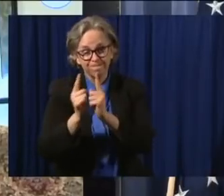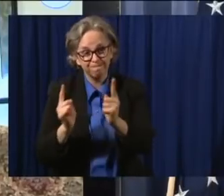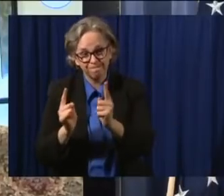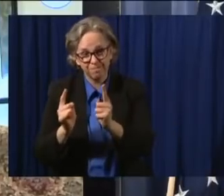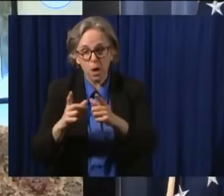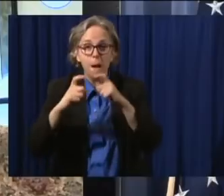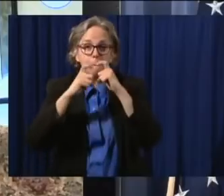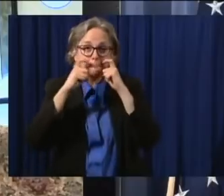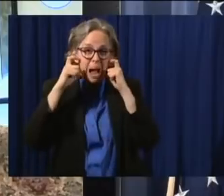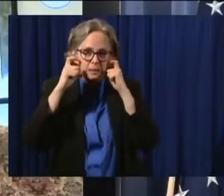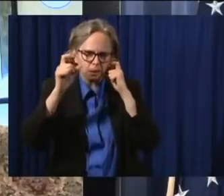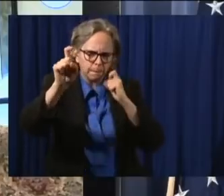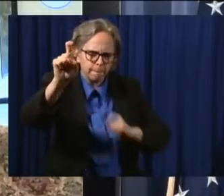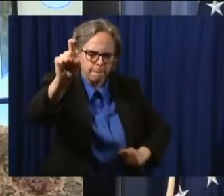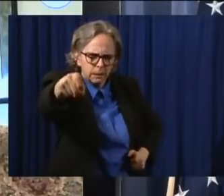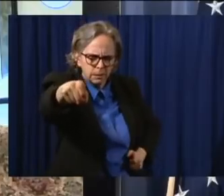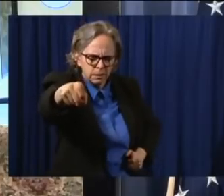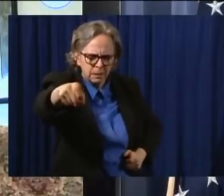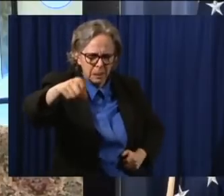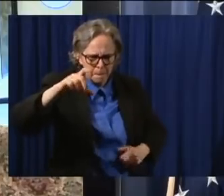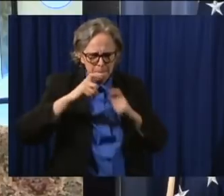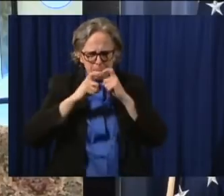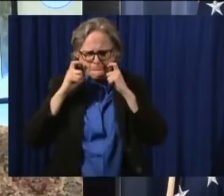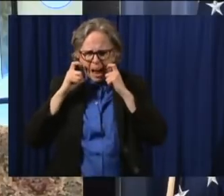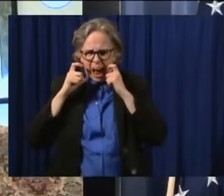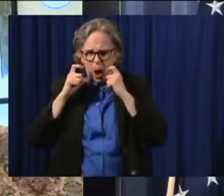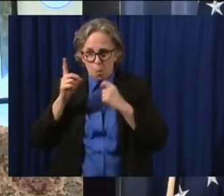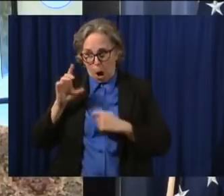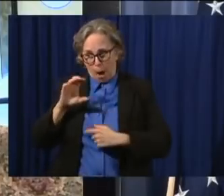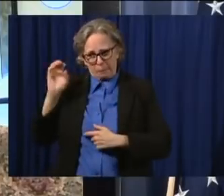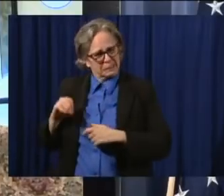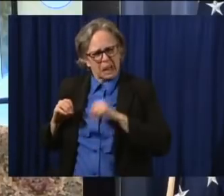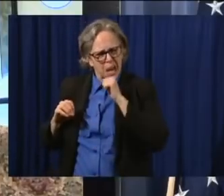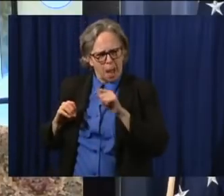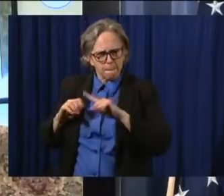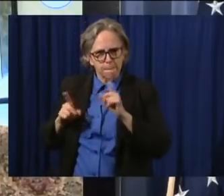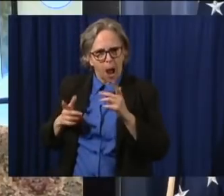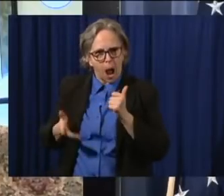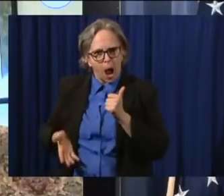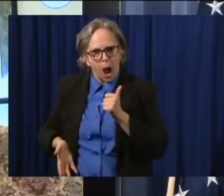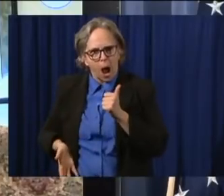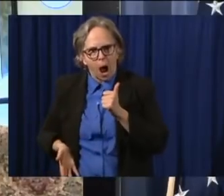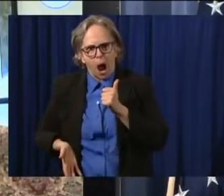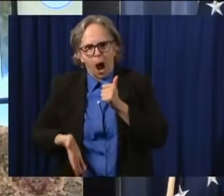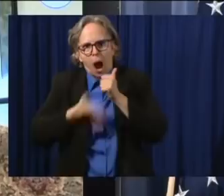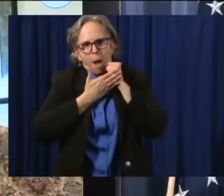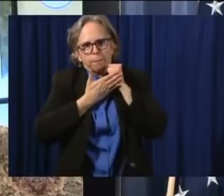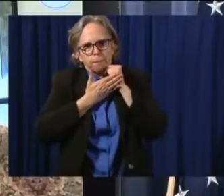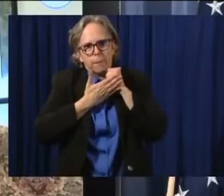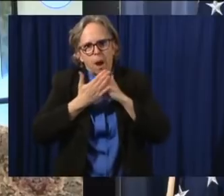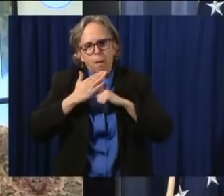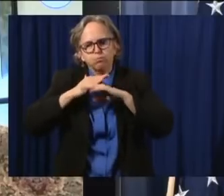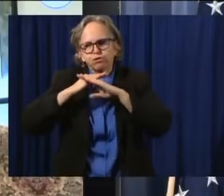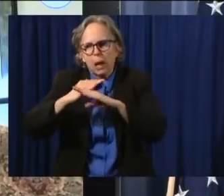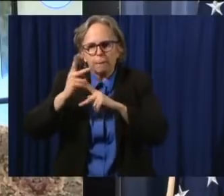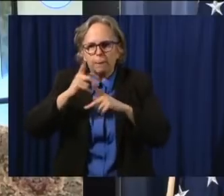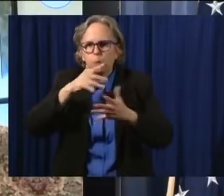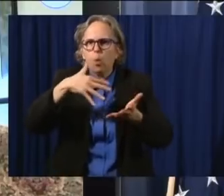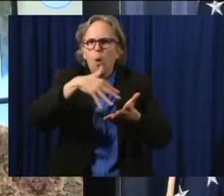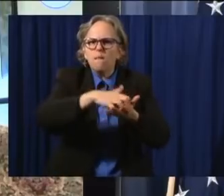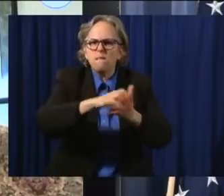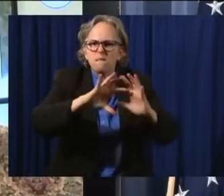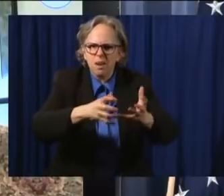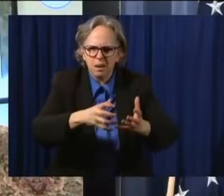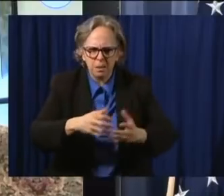100%, but we want to protect those who are most vulnerable. And I think people have this cavalier thing that,